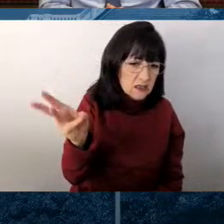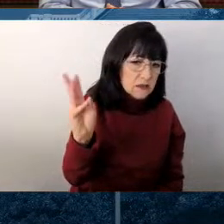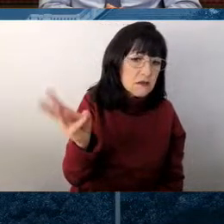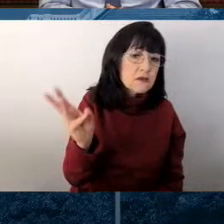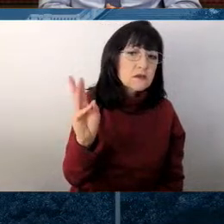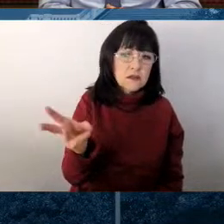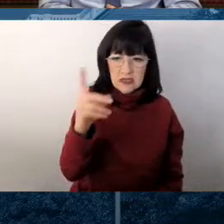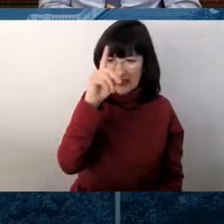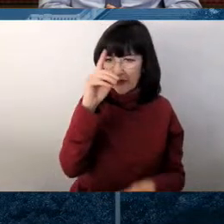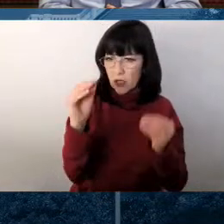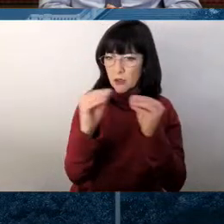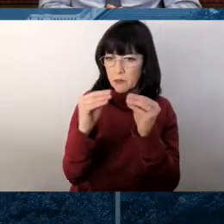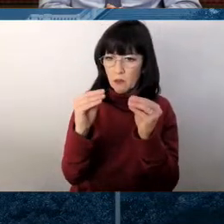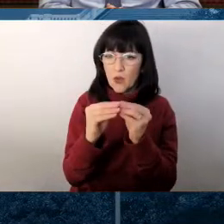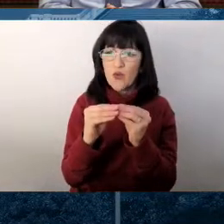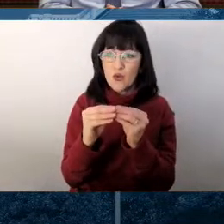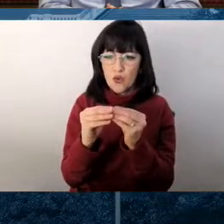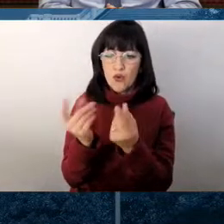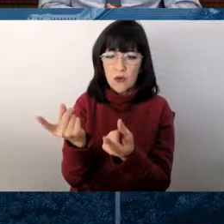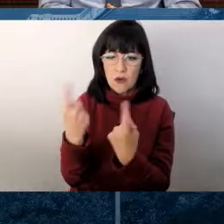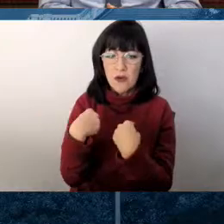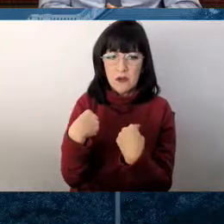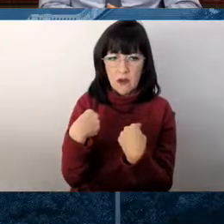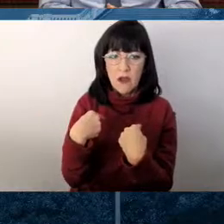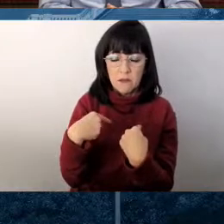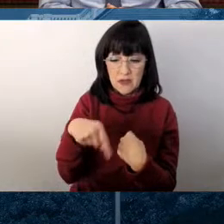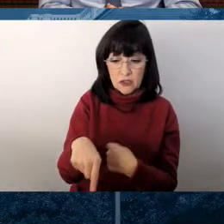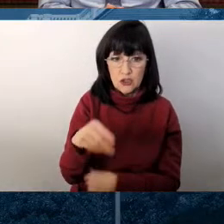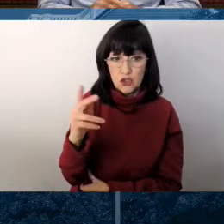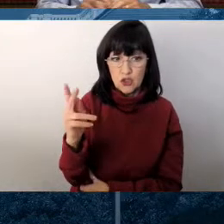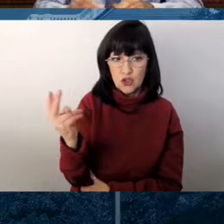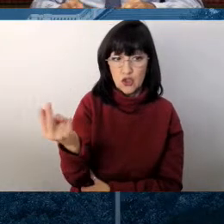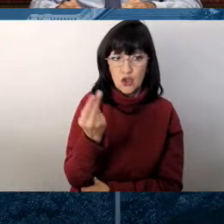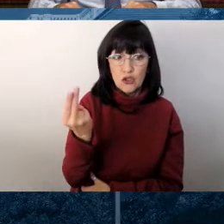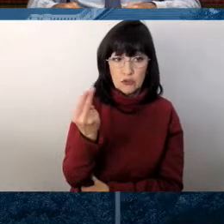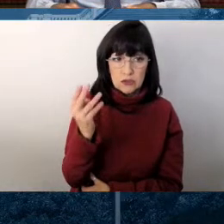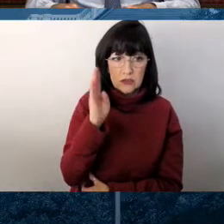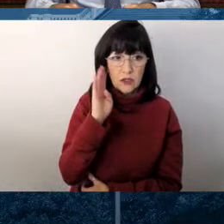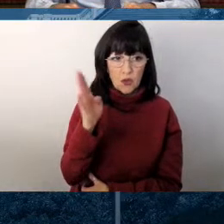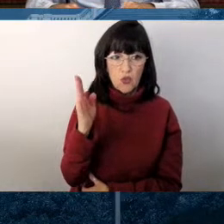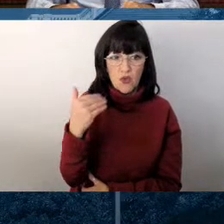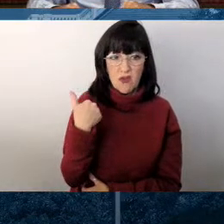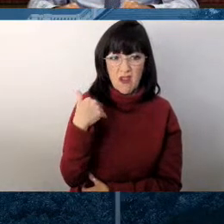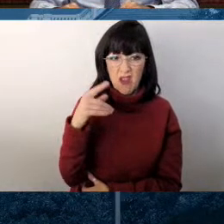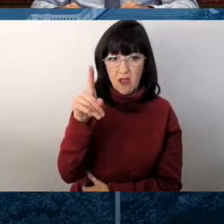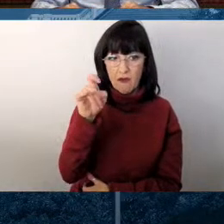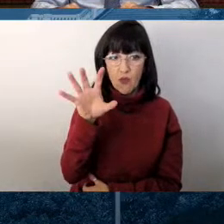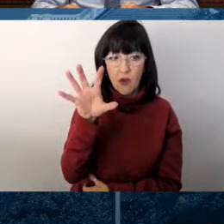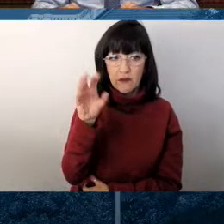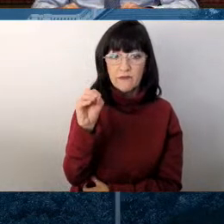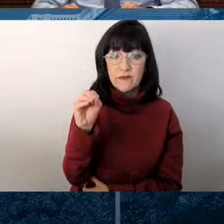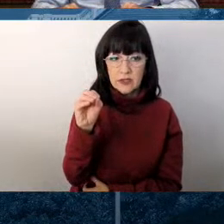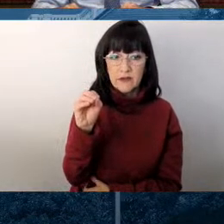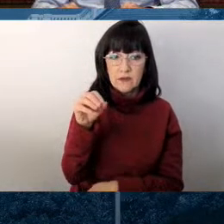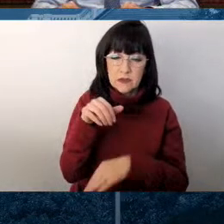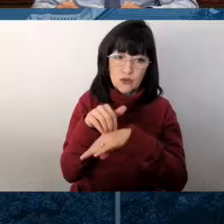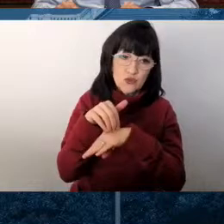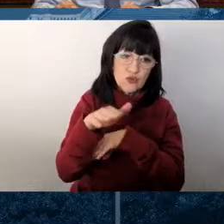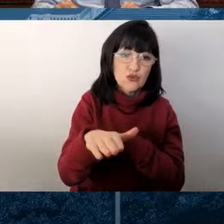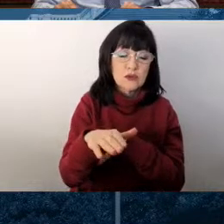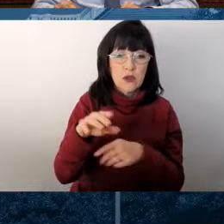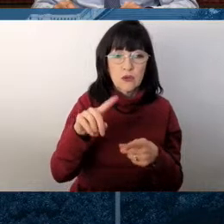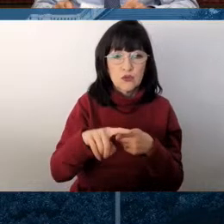coming by Thursday. We'll have 150 that will be deployed to